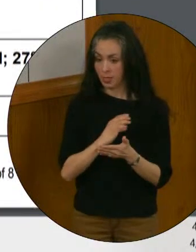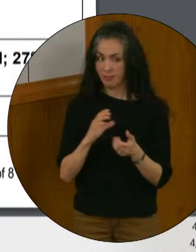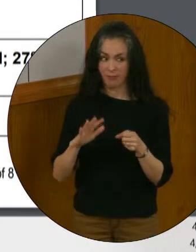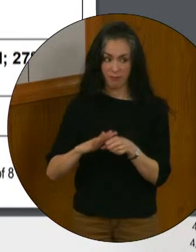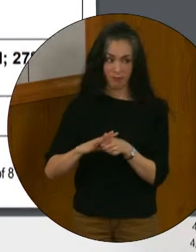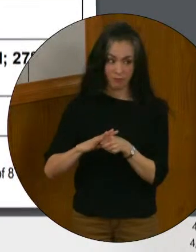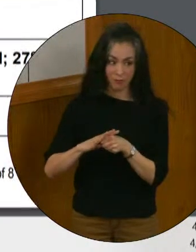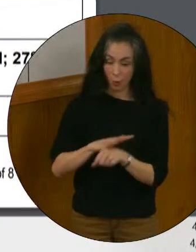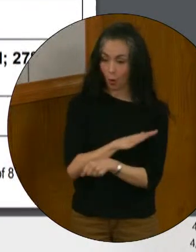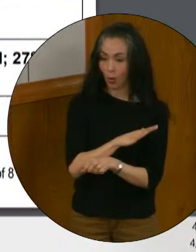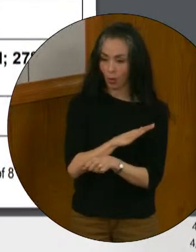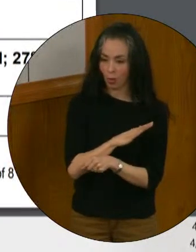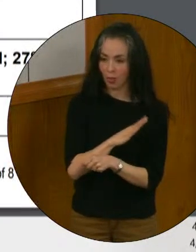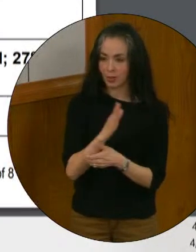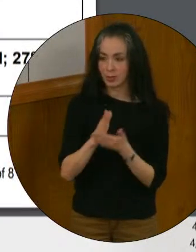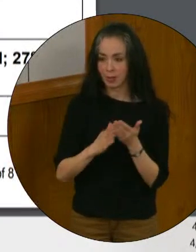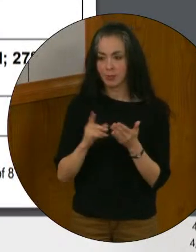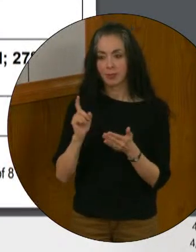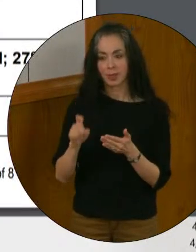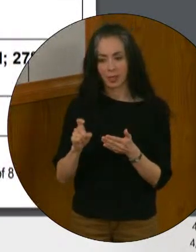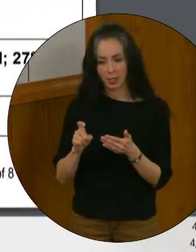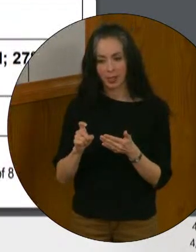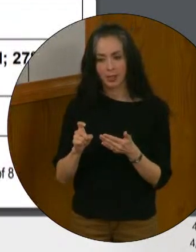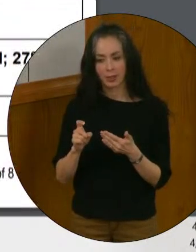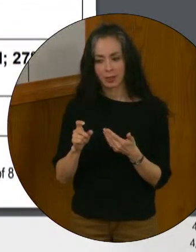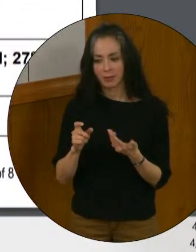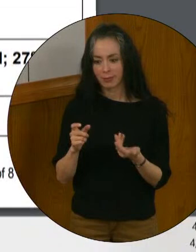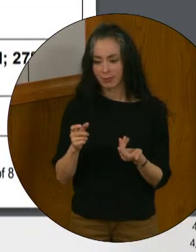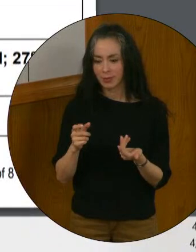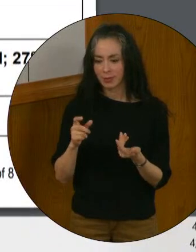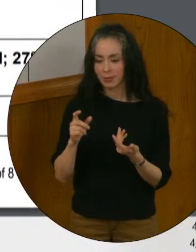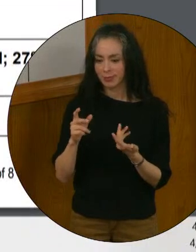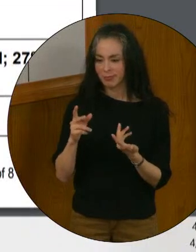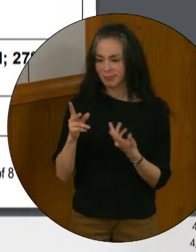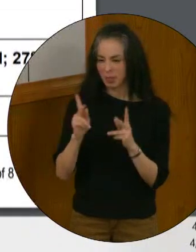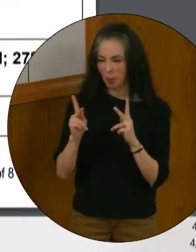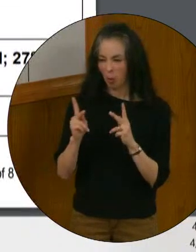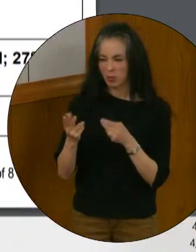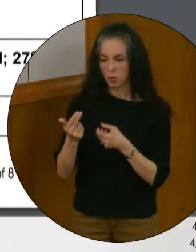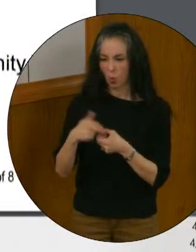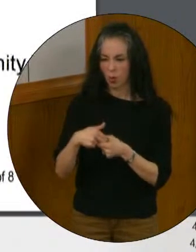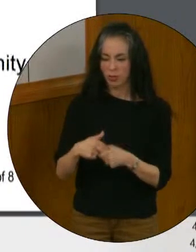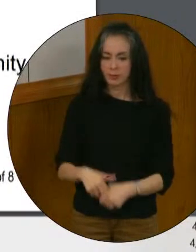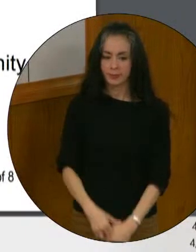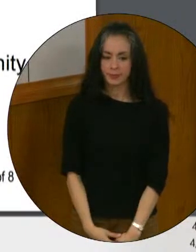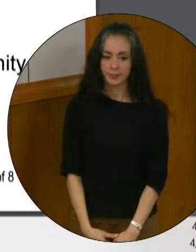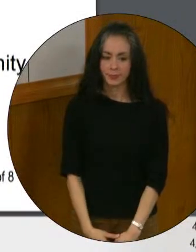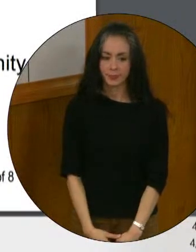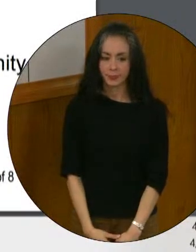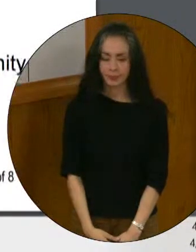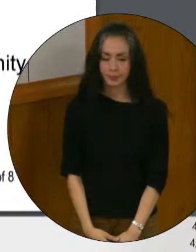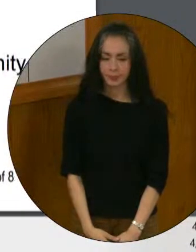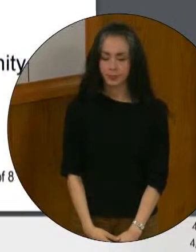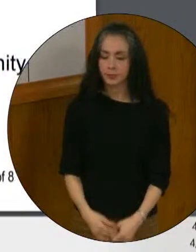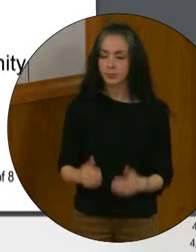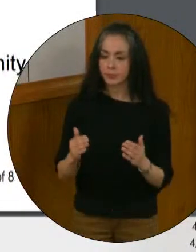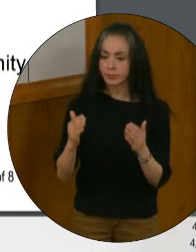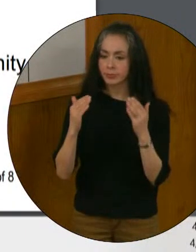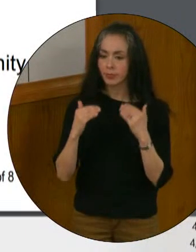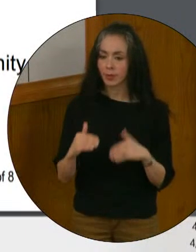full. They're full. There are some that need a little bit of TLC. Okay. I'm going to move on to the next